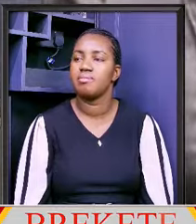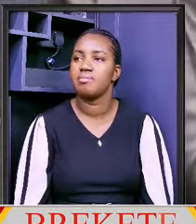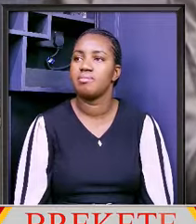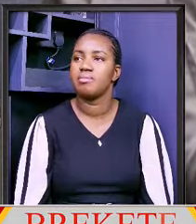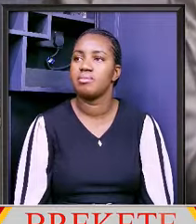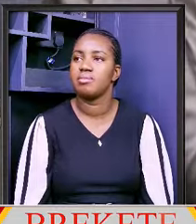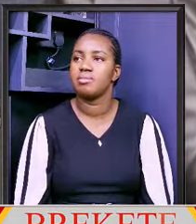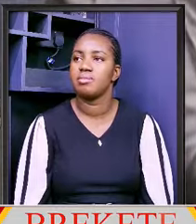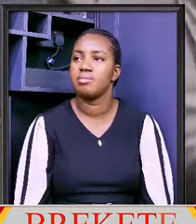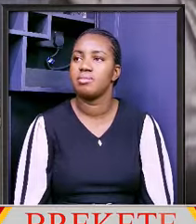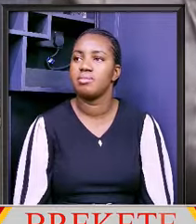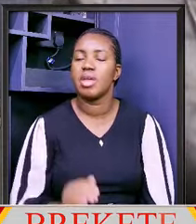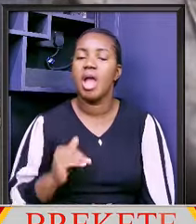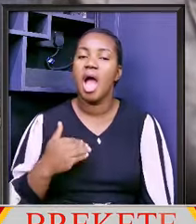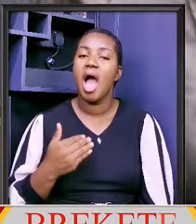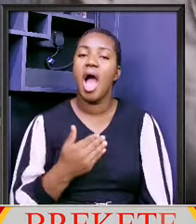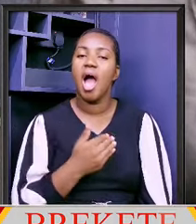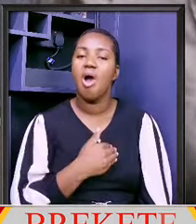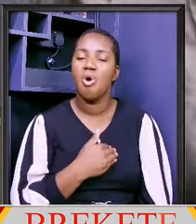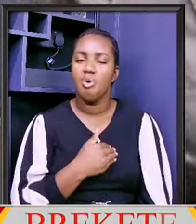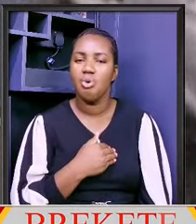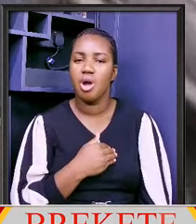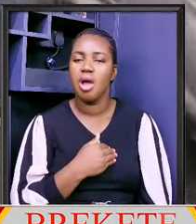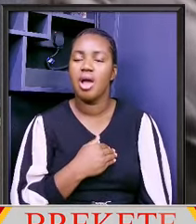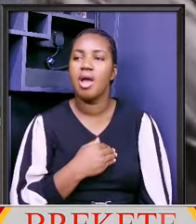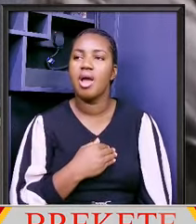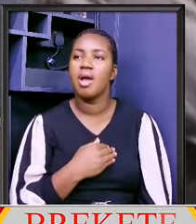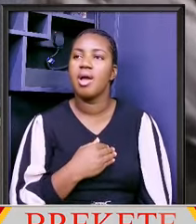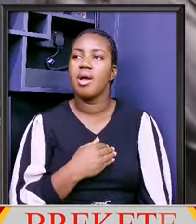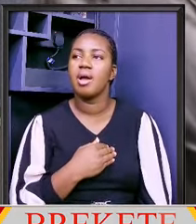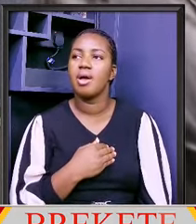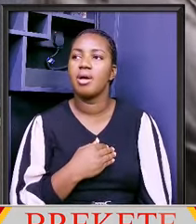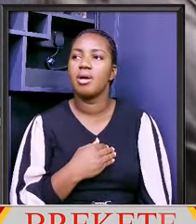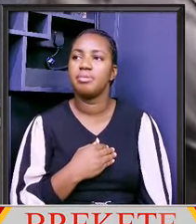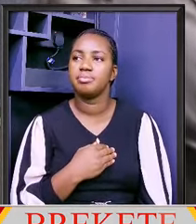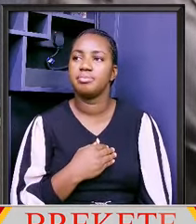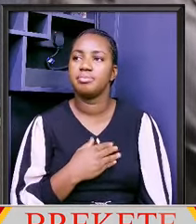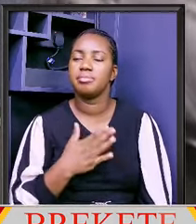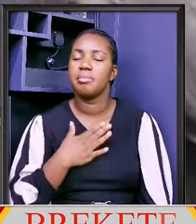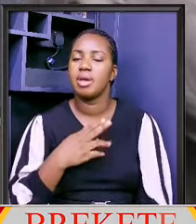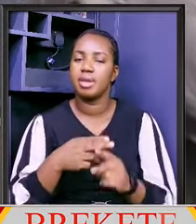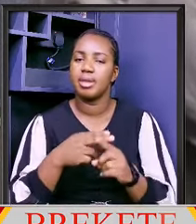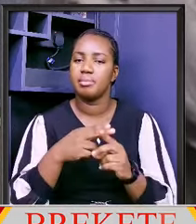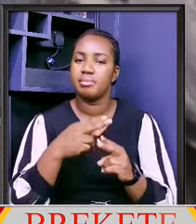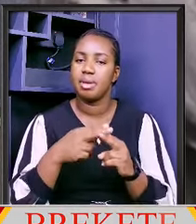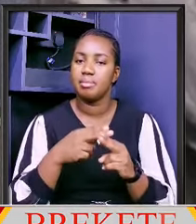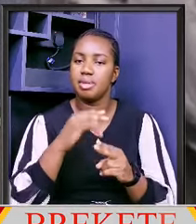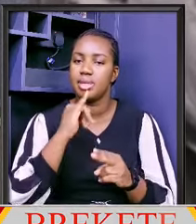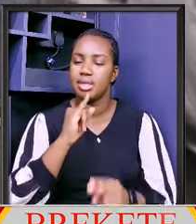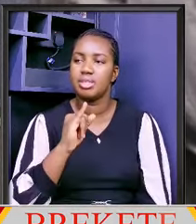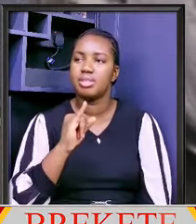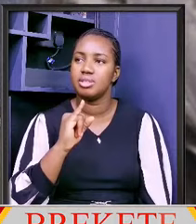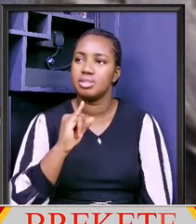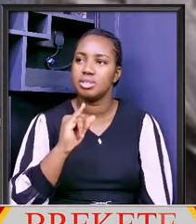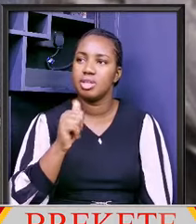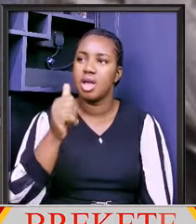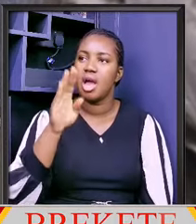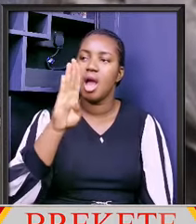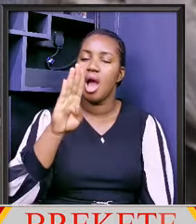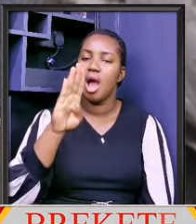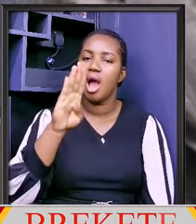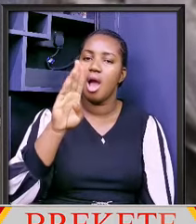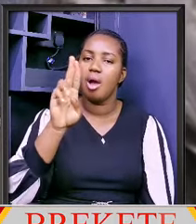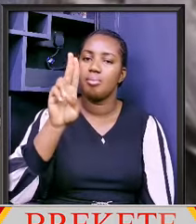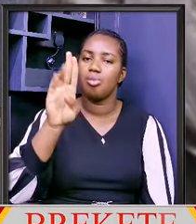Leave on. Our main concern, the reason your why... Name, your name. Okay, my name is Comrade Abubakar